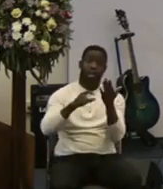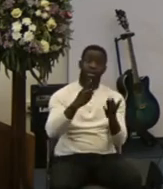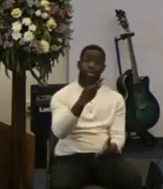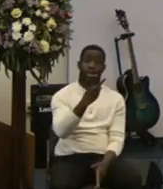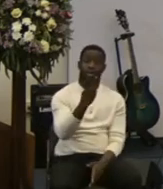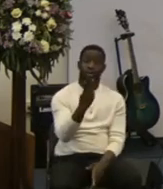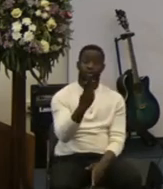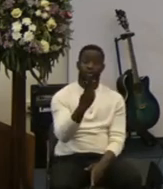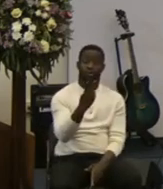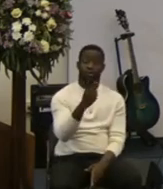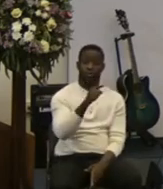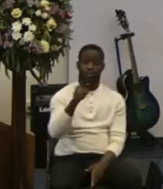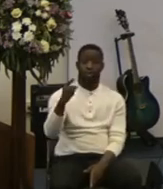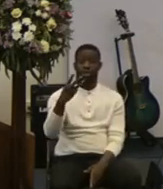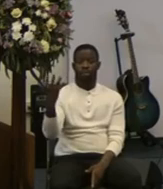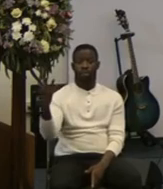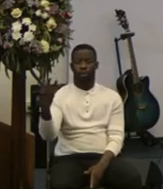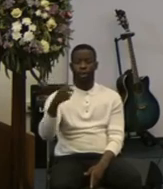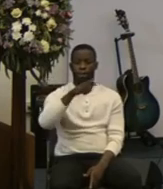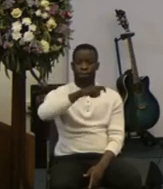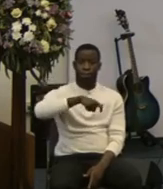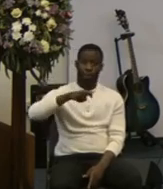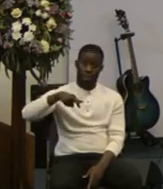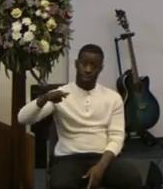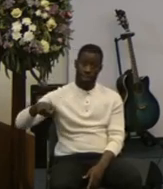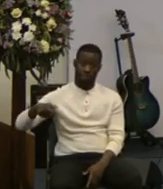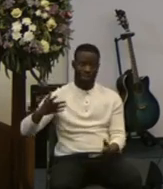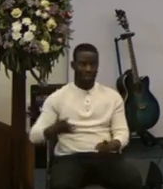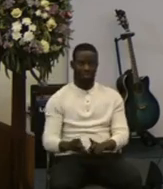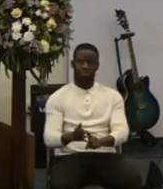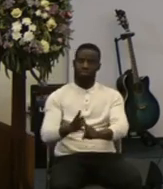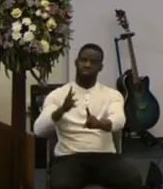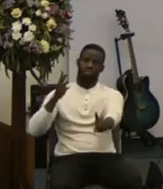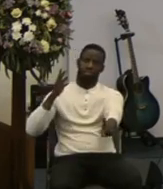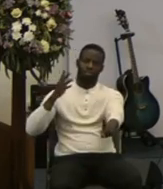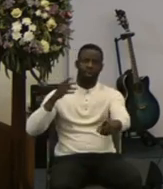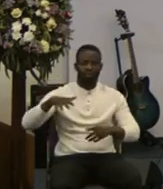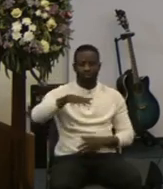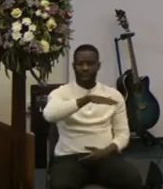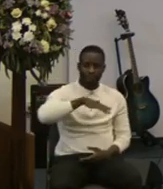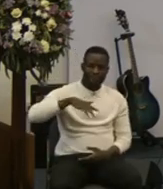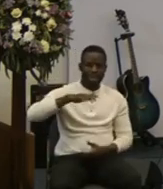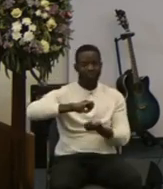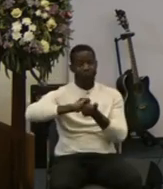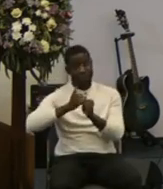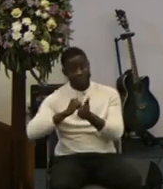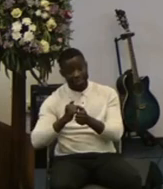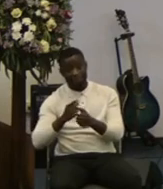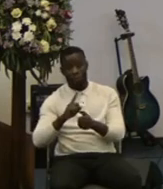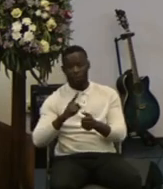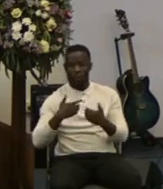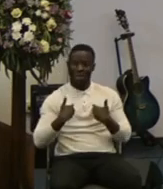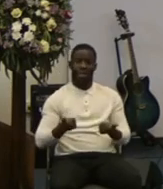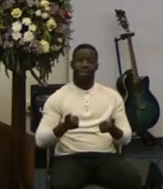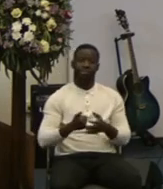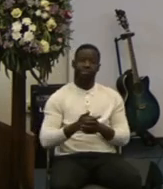to 34, people are bringing family and friends to Jesus for